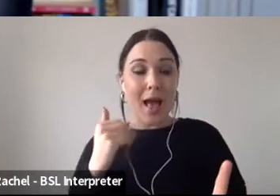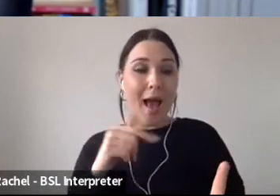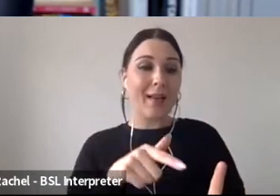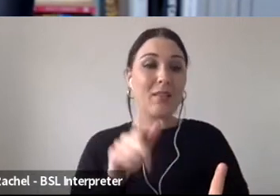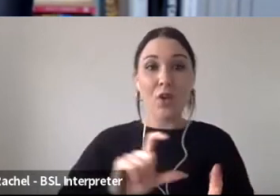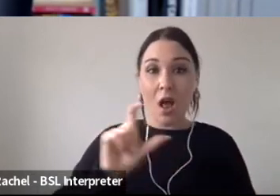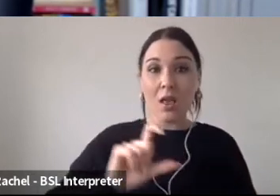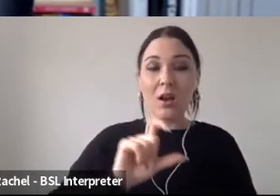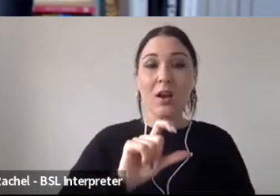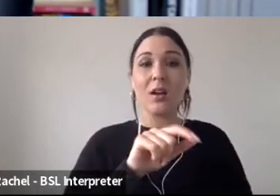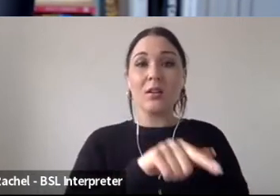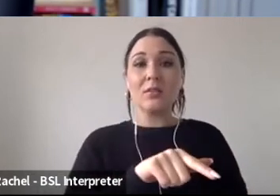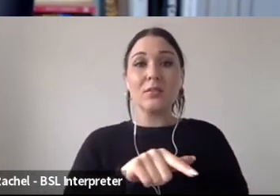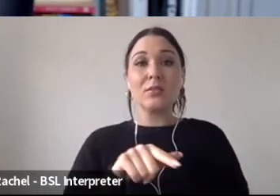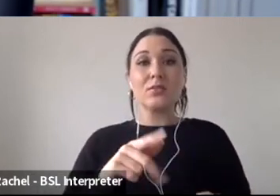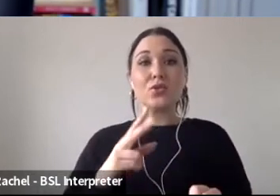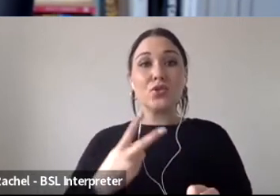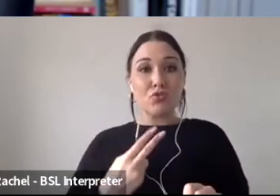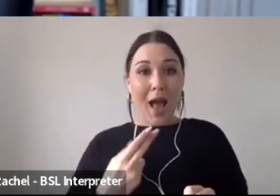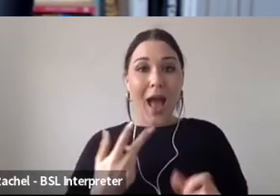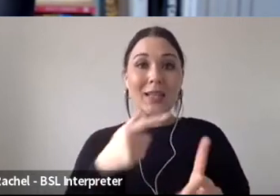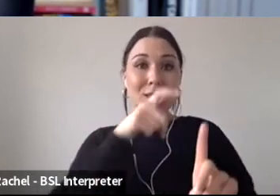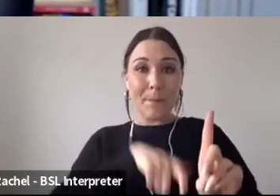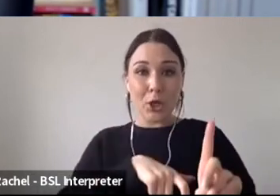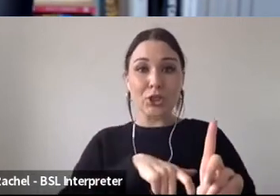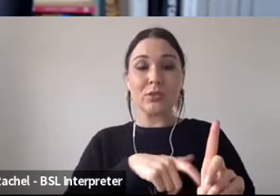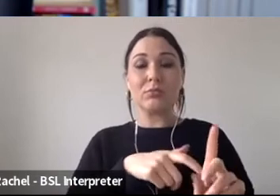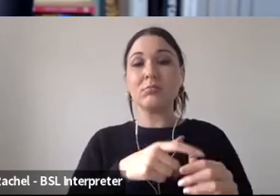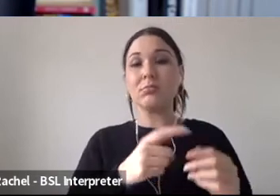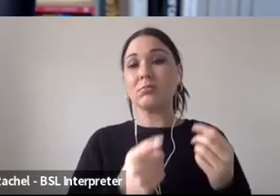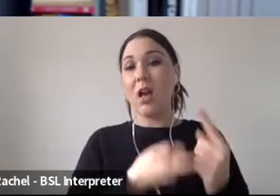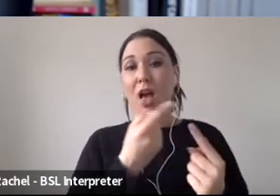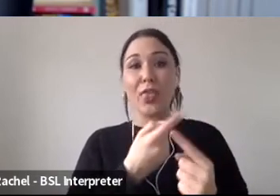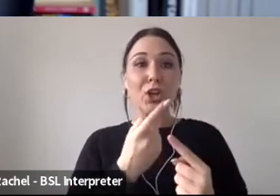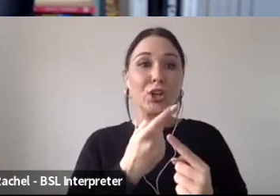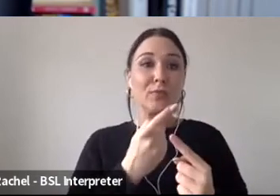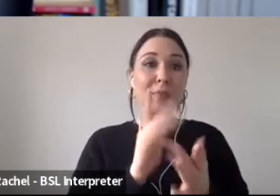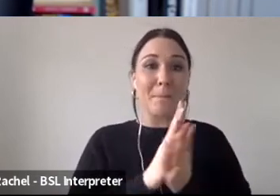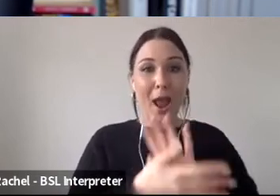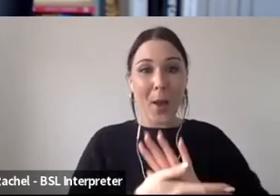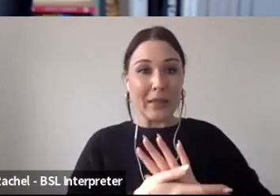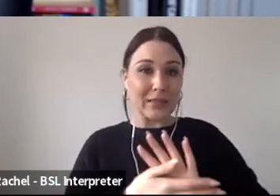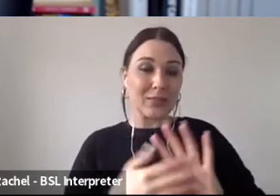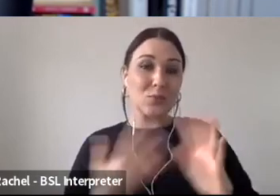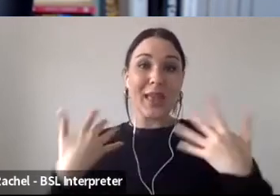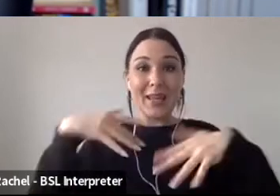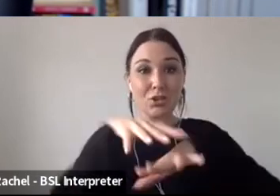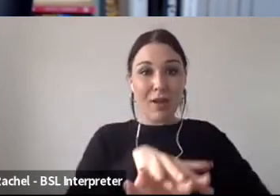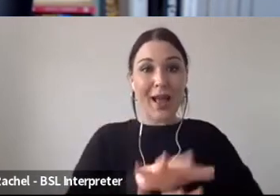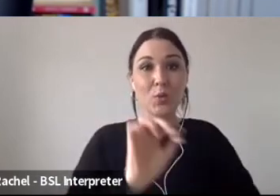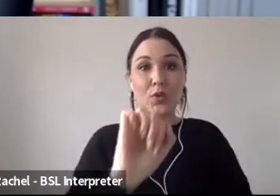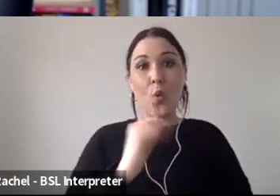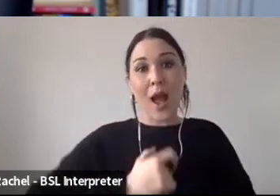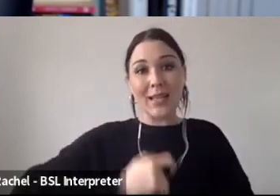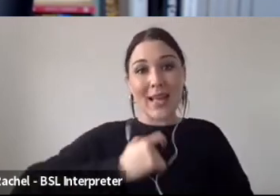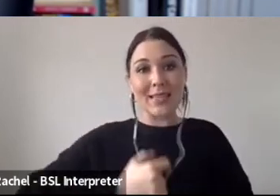person, if you are a disabled person with other impairments, all of those things are going to interact with your identity as a deaf person in a